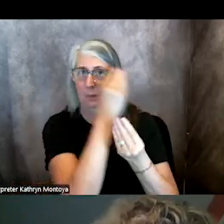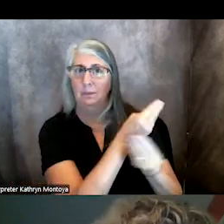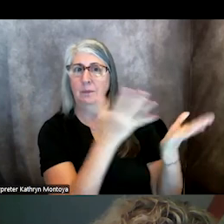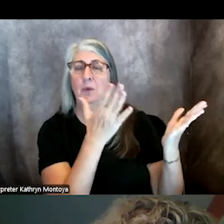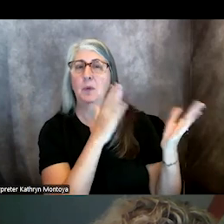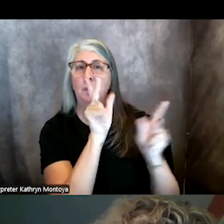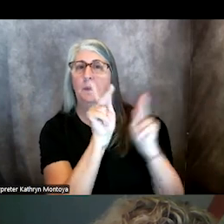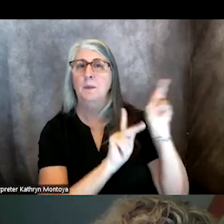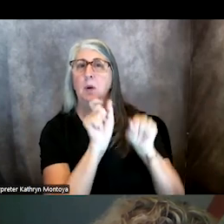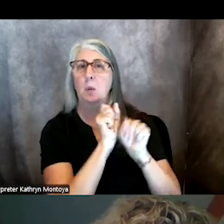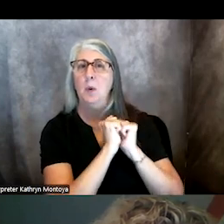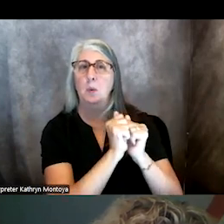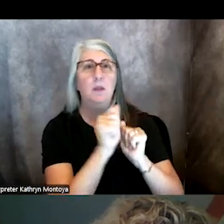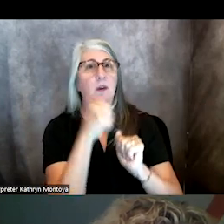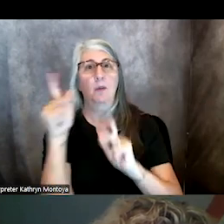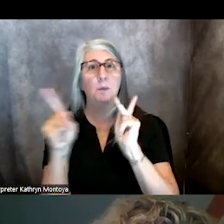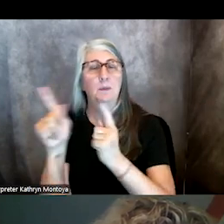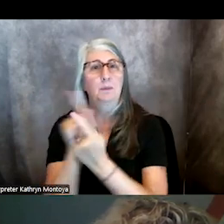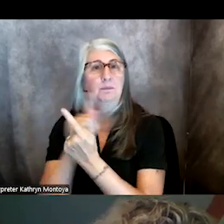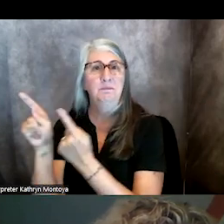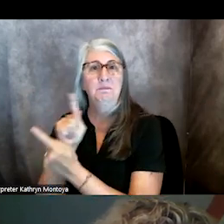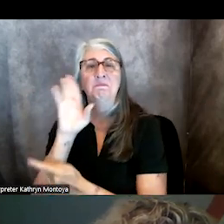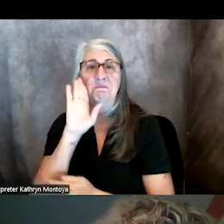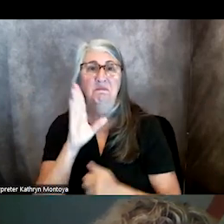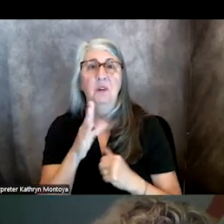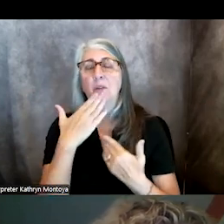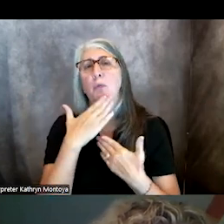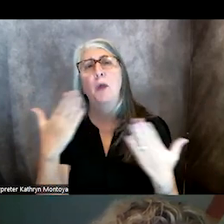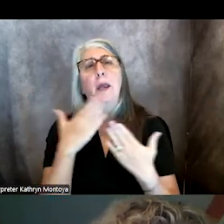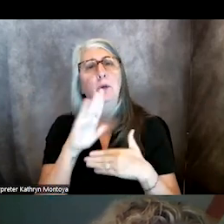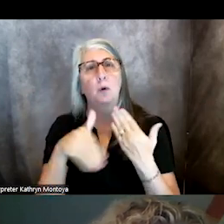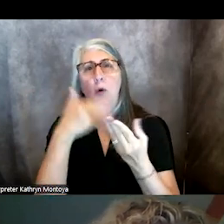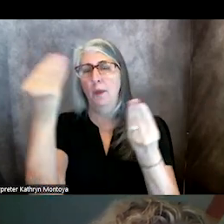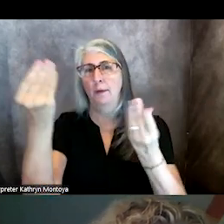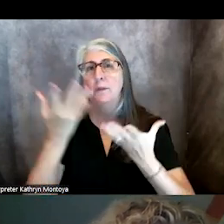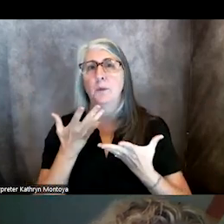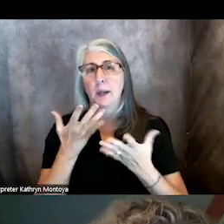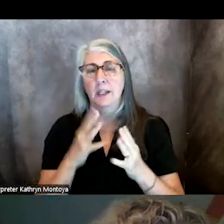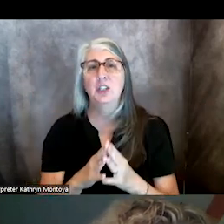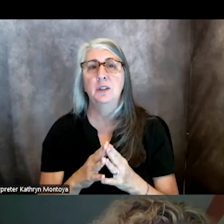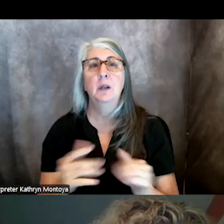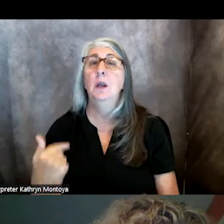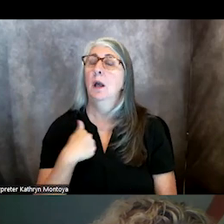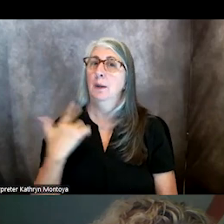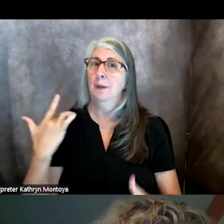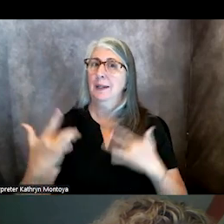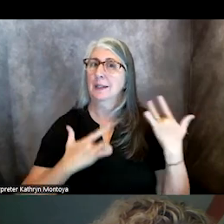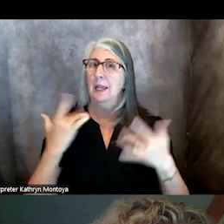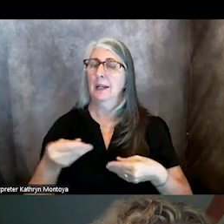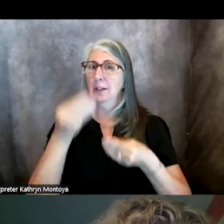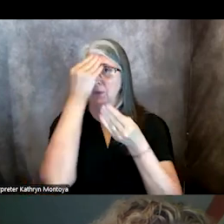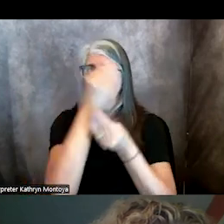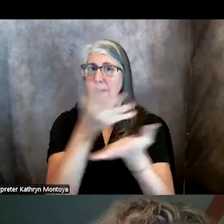as others that I encounter. So thank you for providing all of that information. Really excited to provide you with some updates